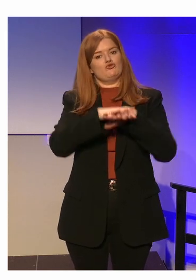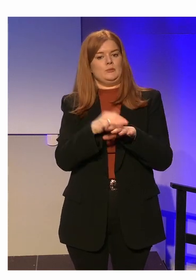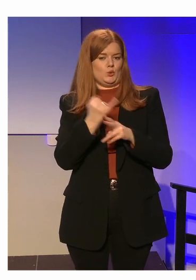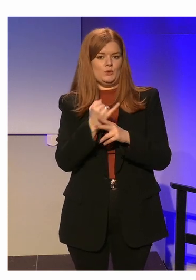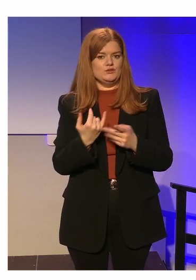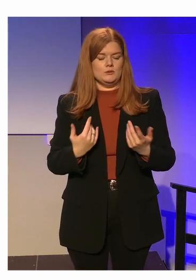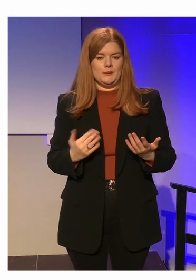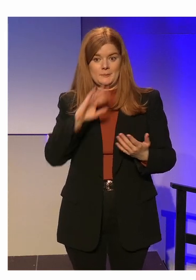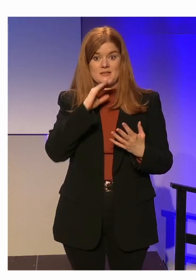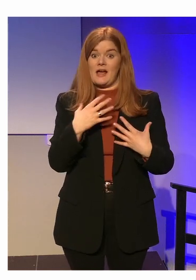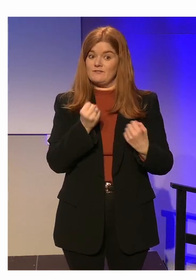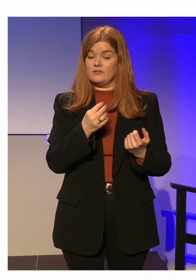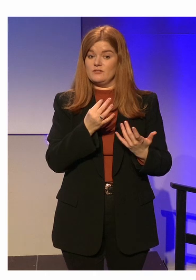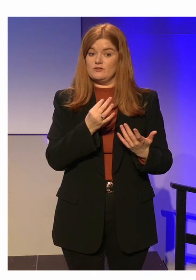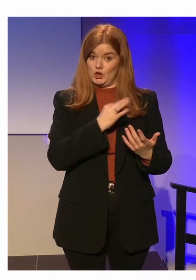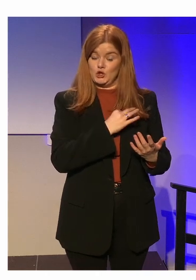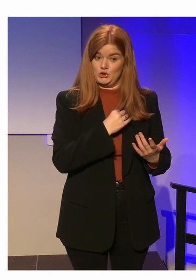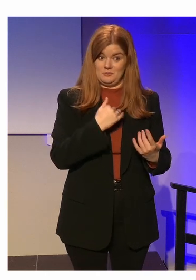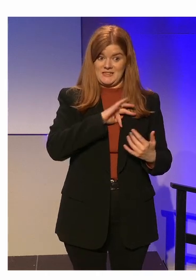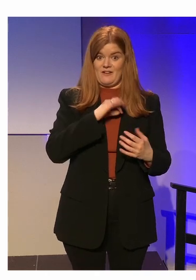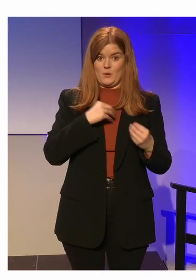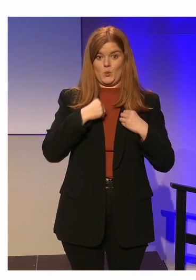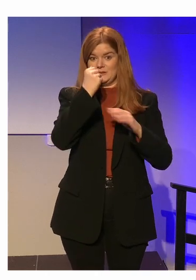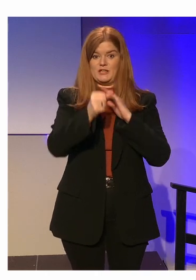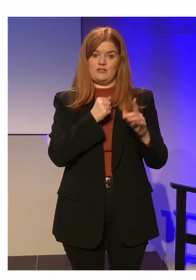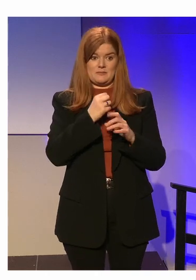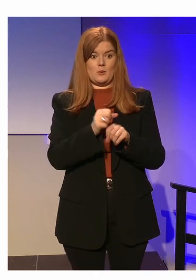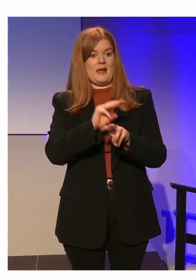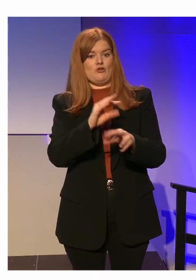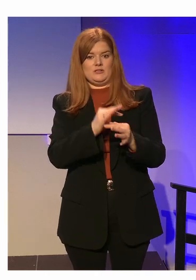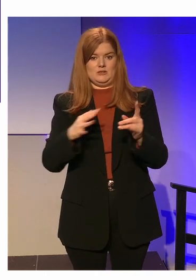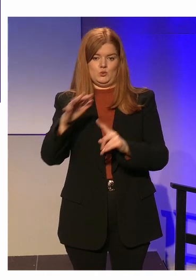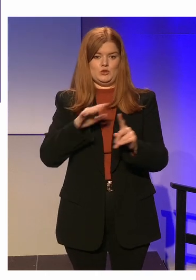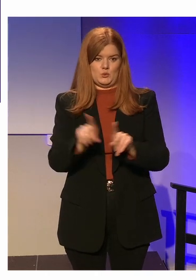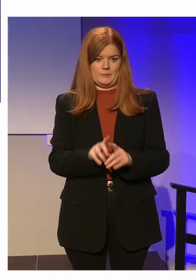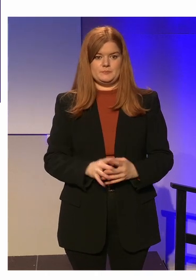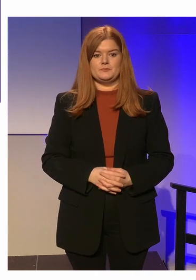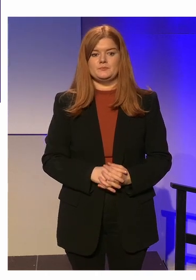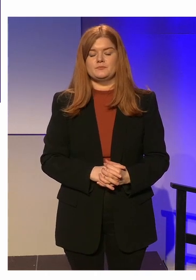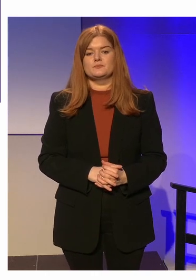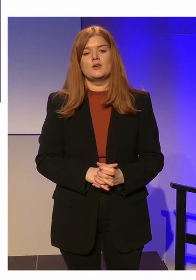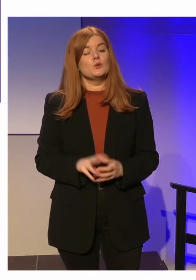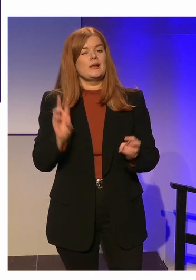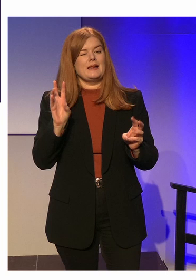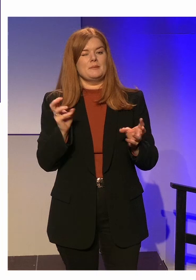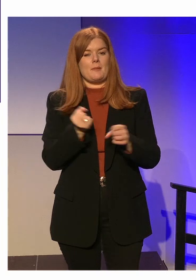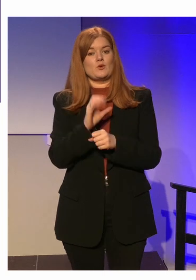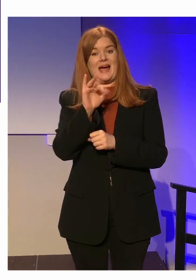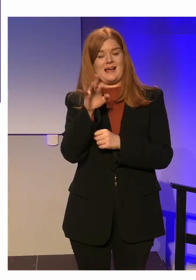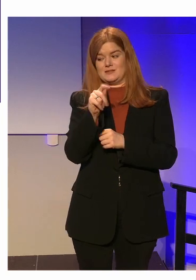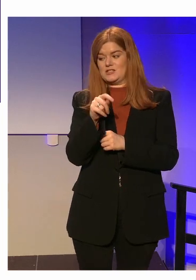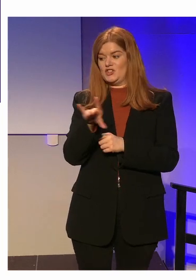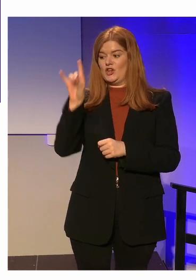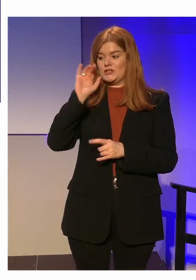So we have good first-hand experience in some ways as a parent as well. And a little bit about CAST. You heard a little